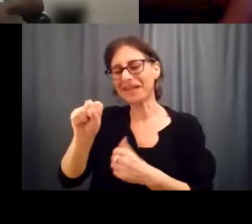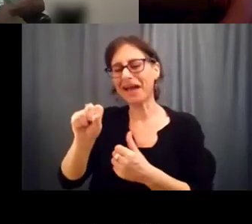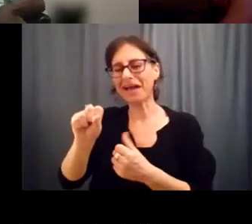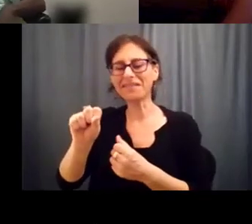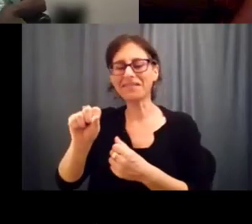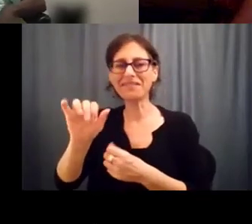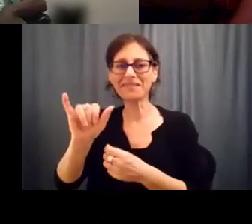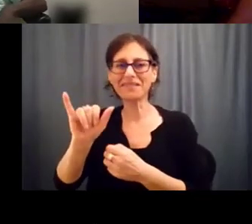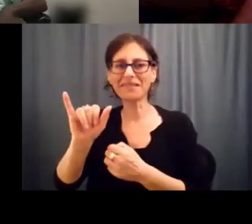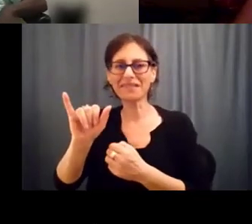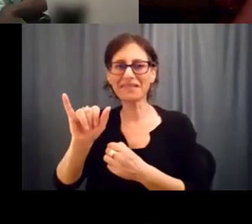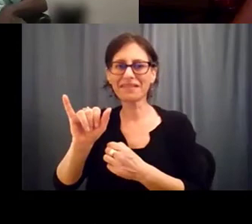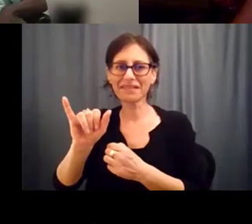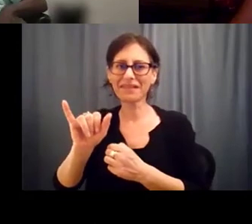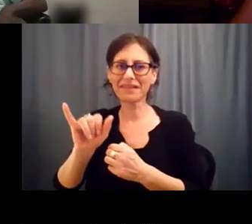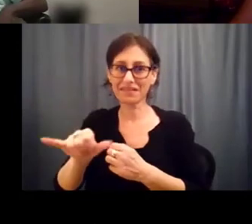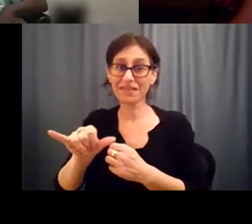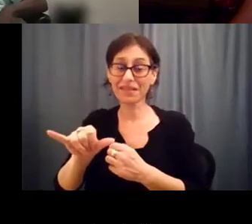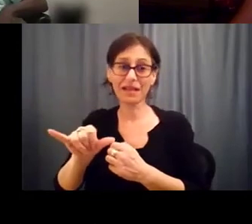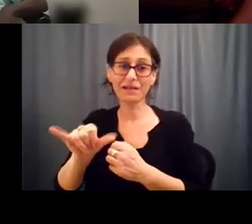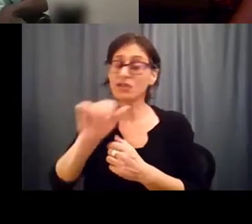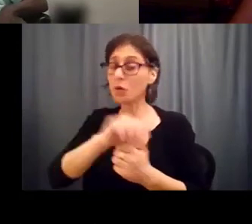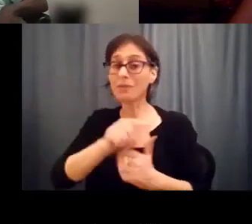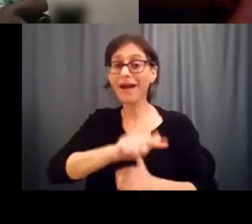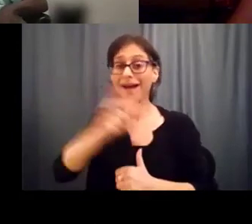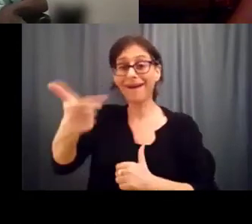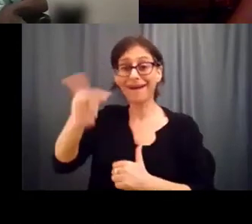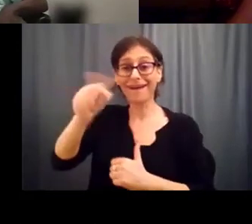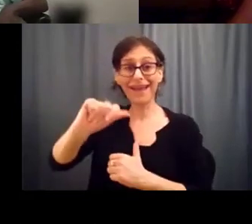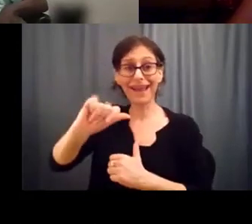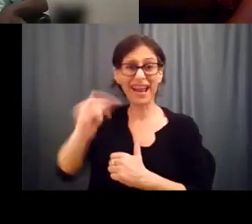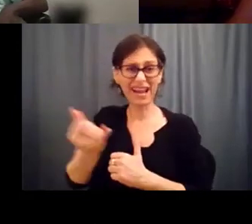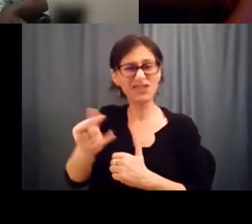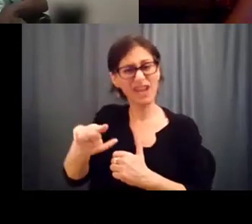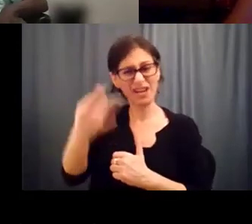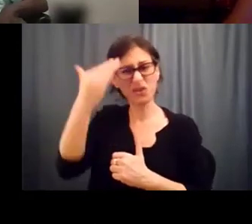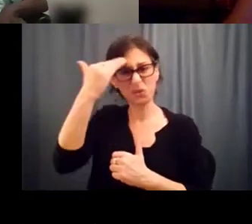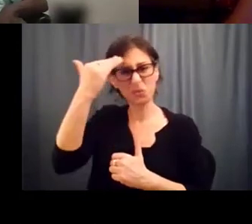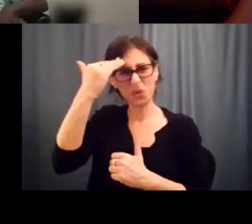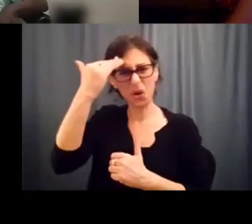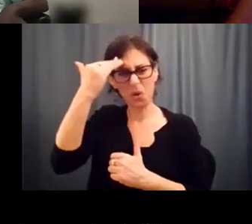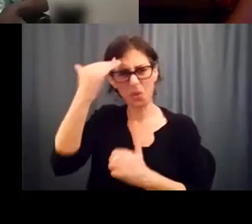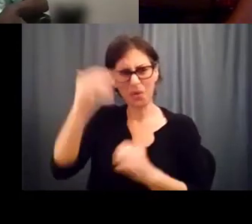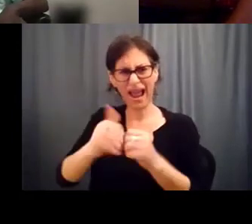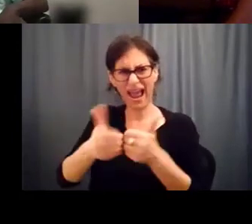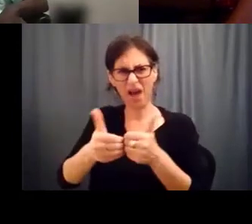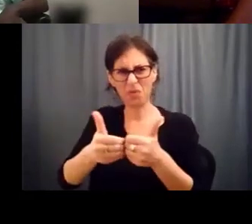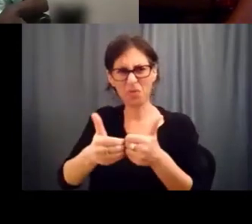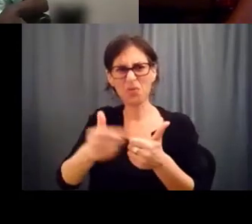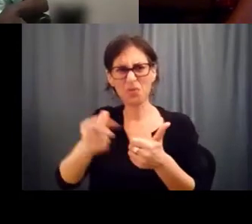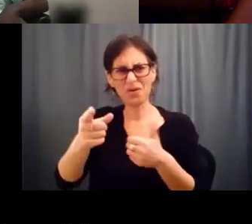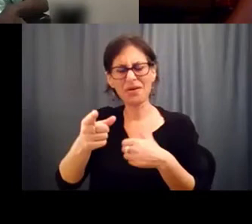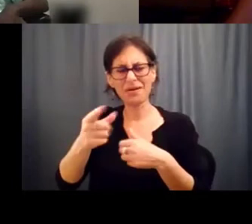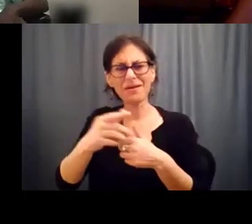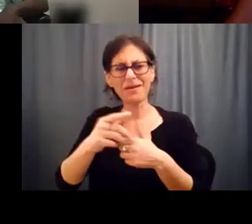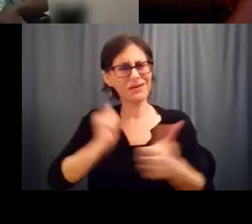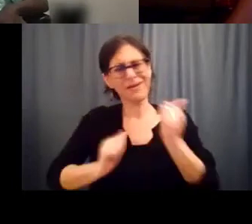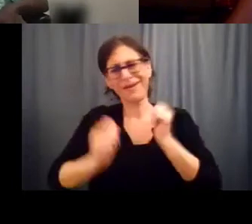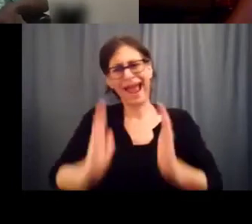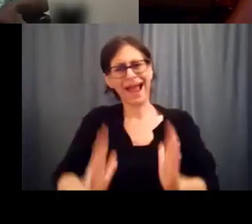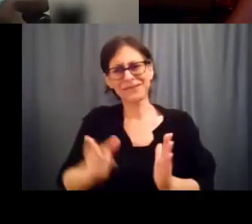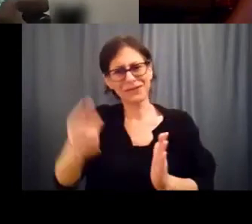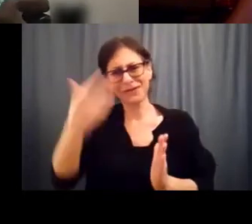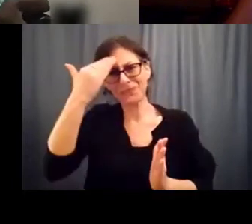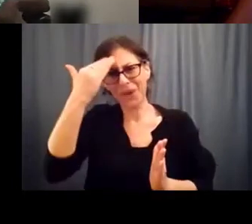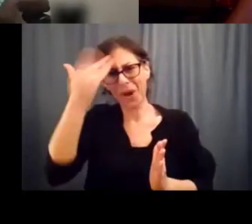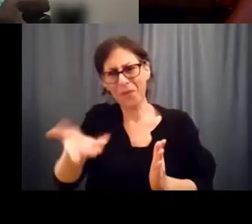good. But as you know how, you know, you're an actor.